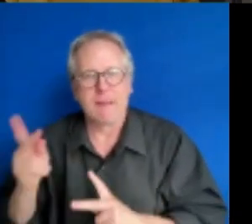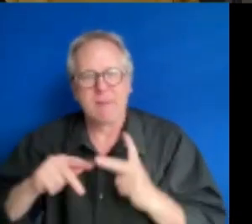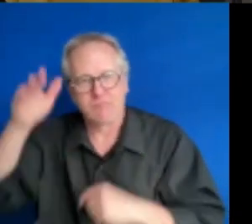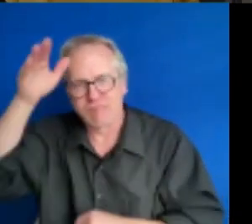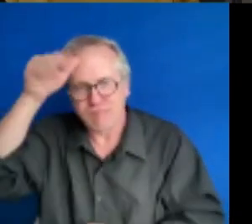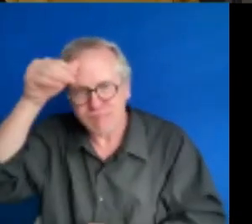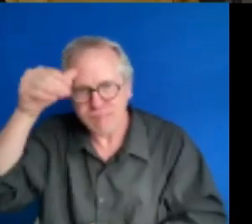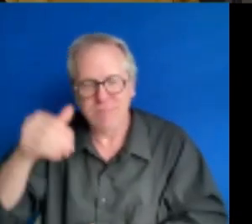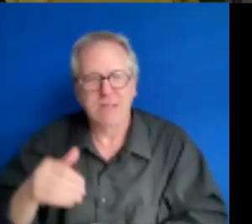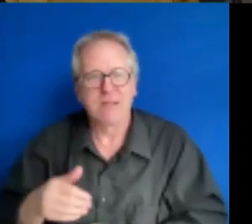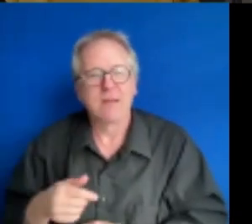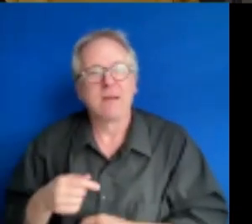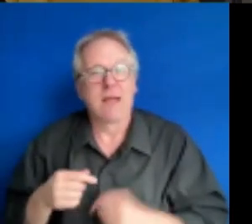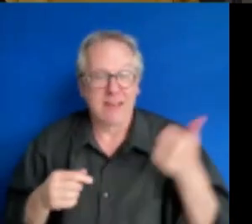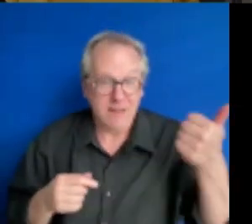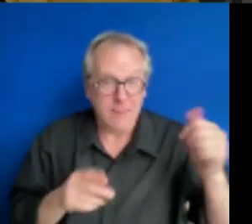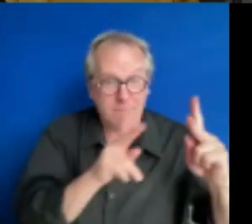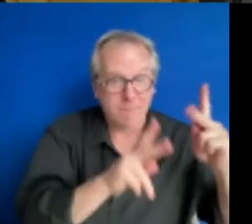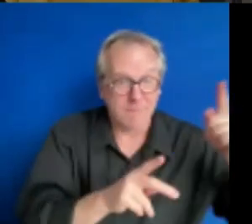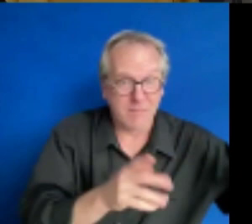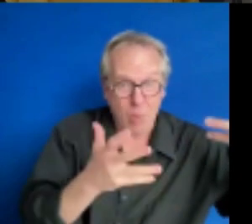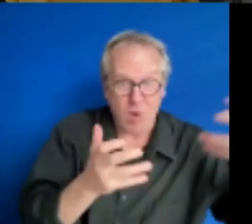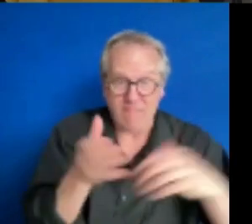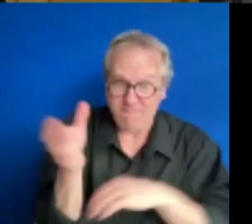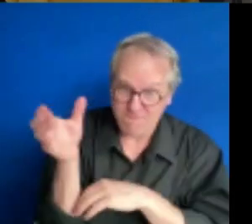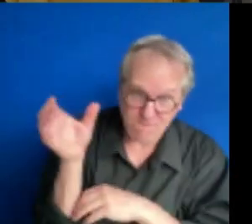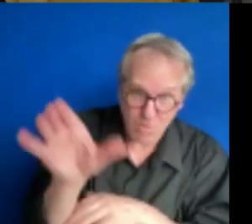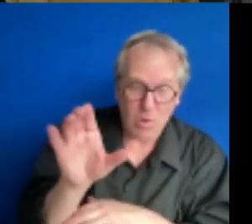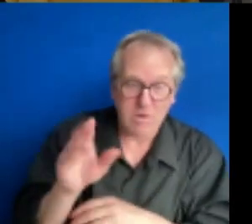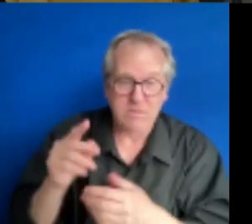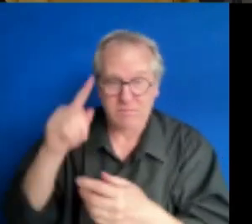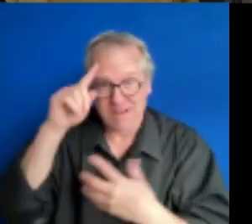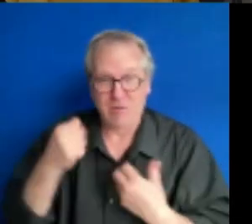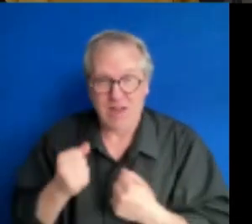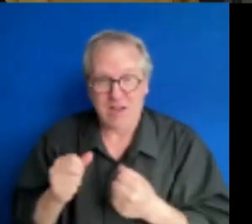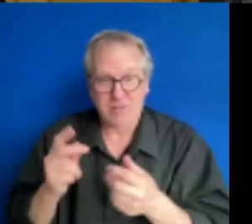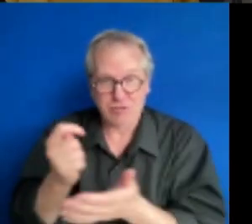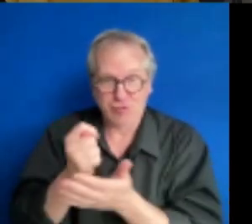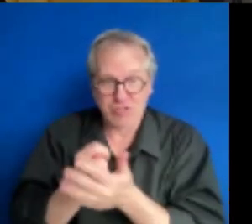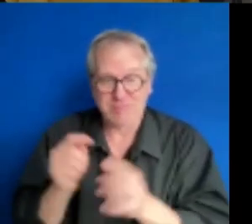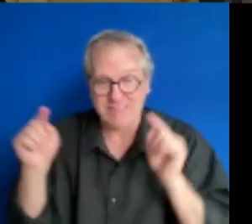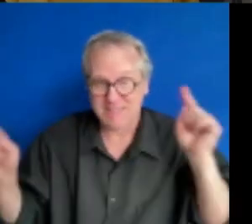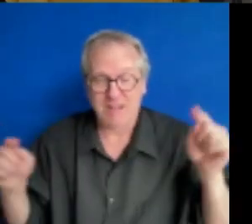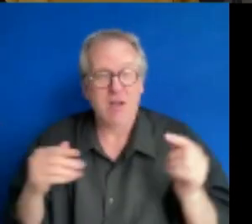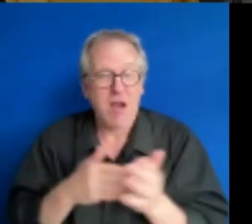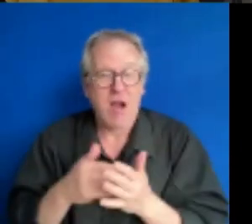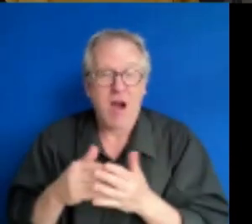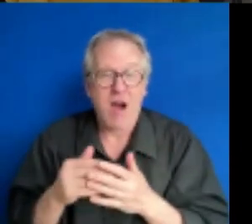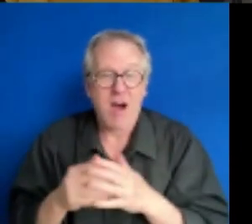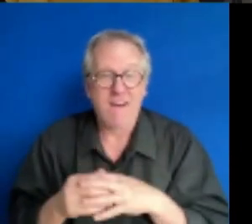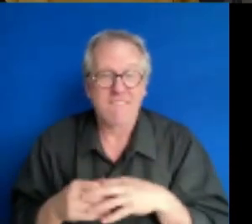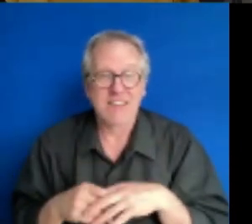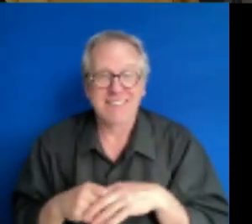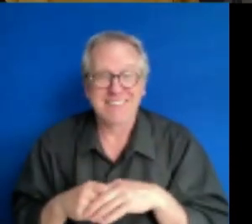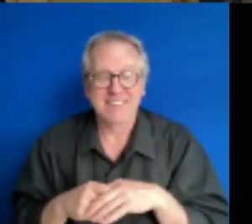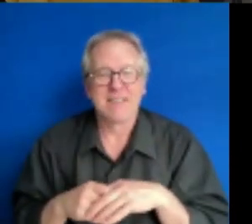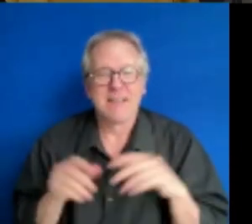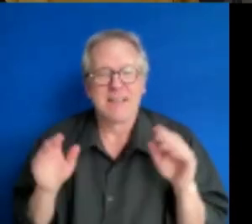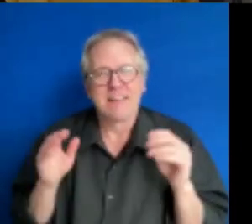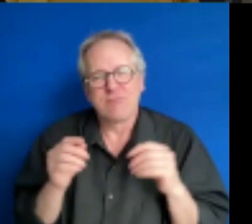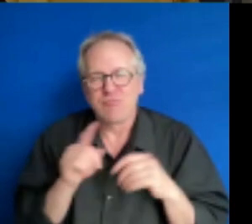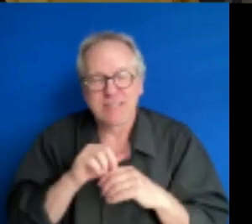want to see compulsory mental health treatment, oftentimes are working out of a place of fear